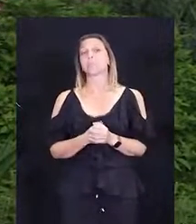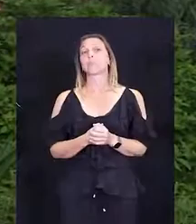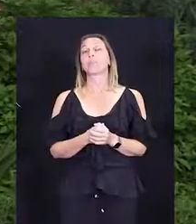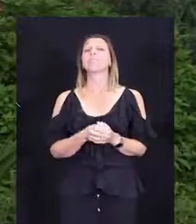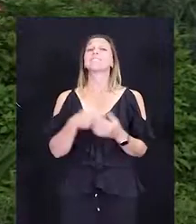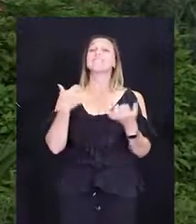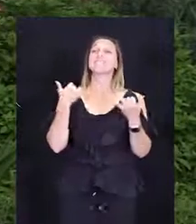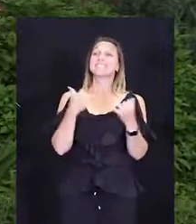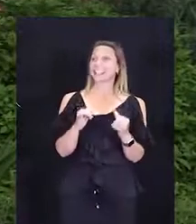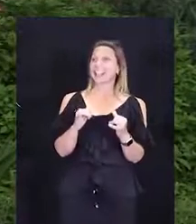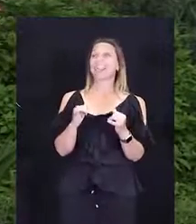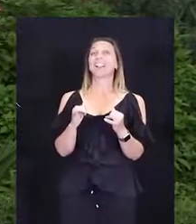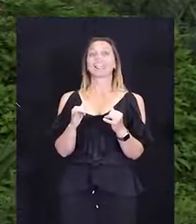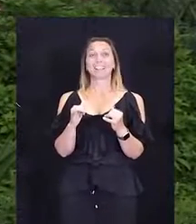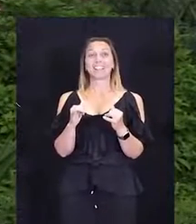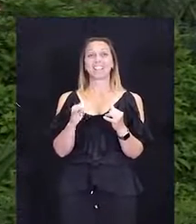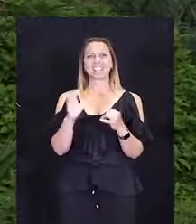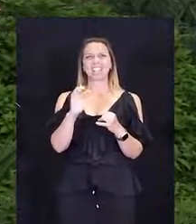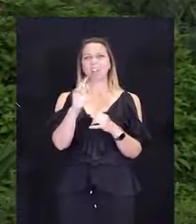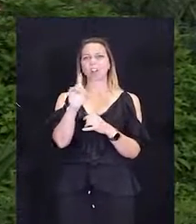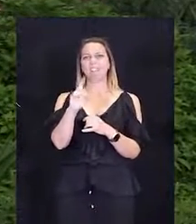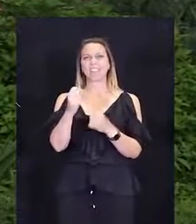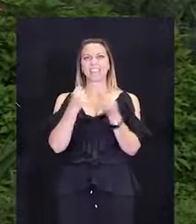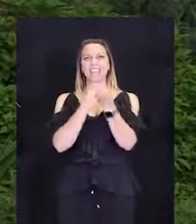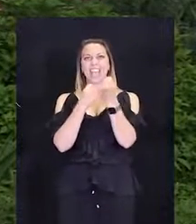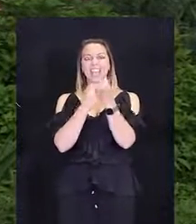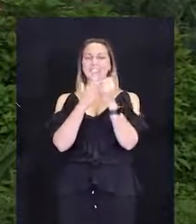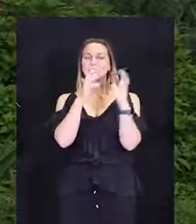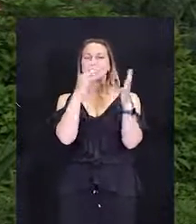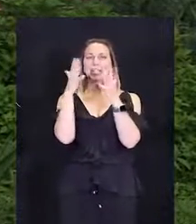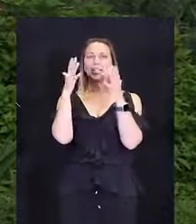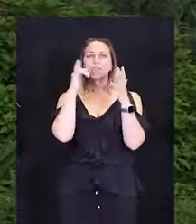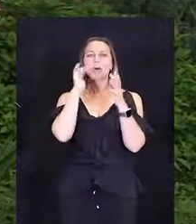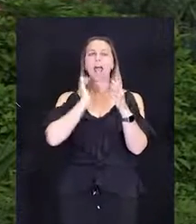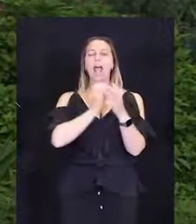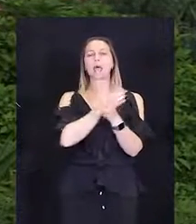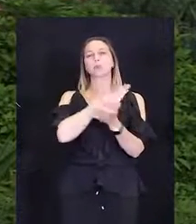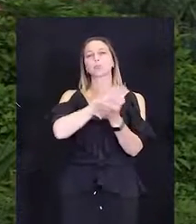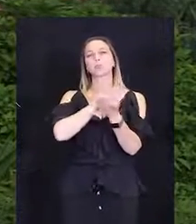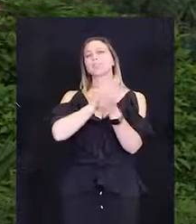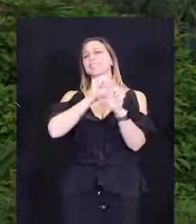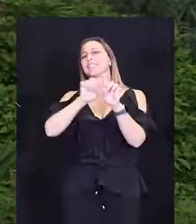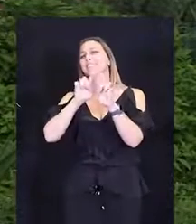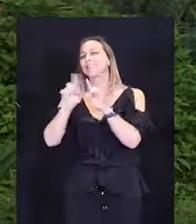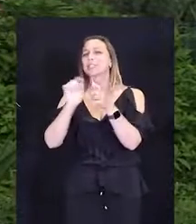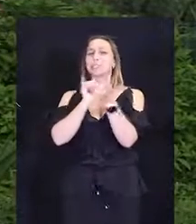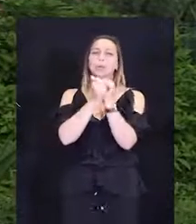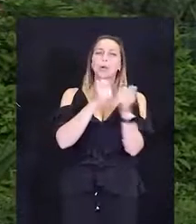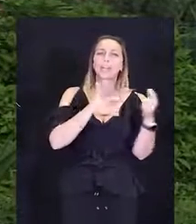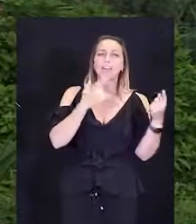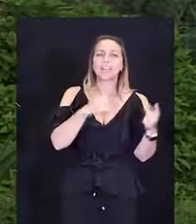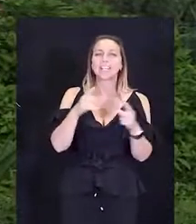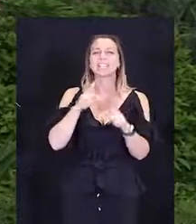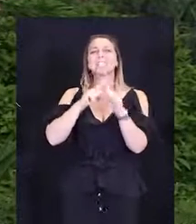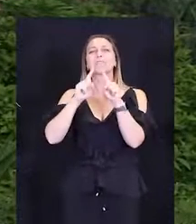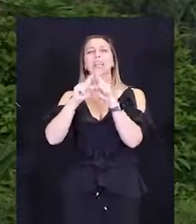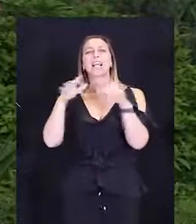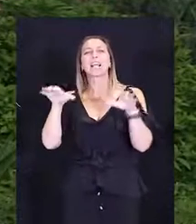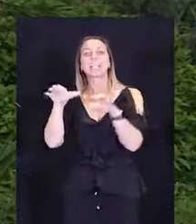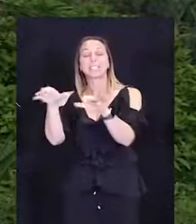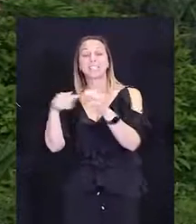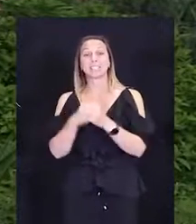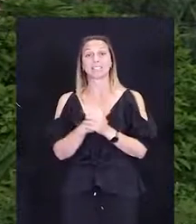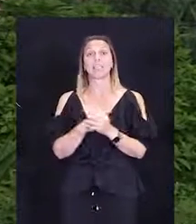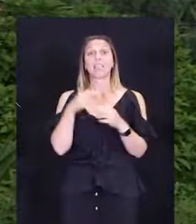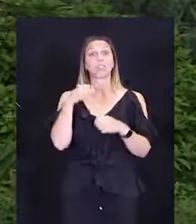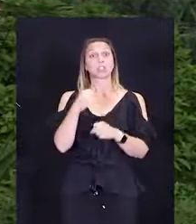this year, Central Dauphin fans had plenty of reasons to join the mob, cheering loudly and proudly for our school in many arenas.